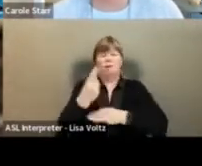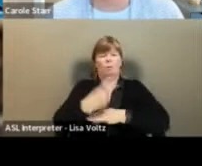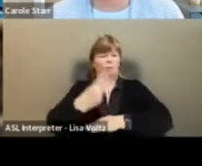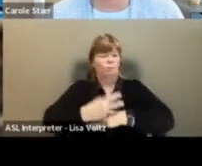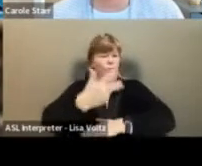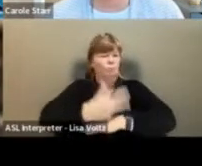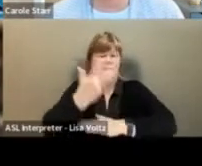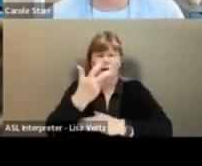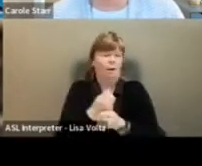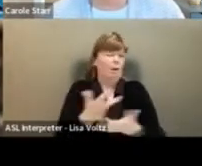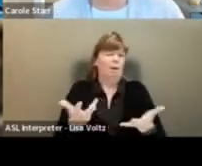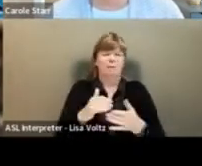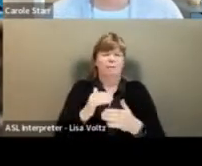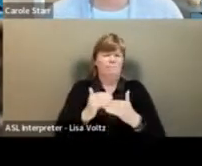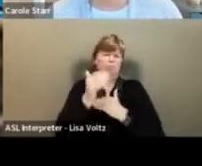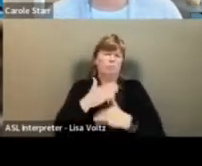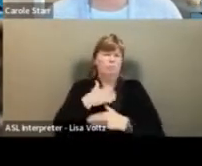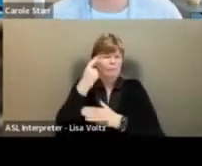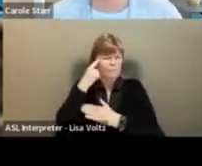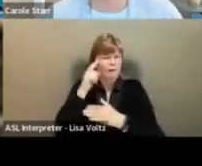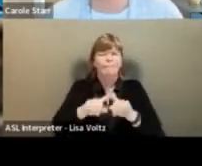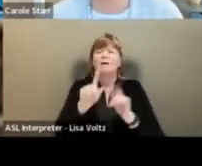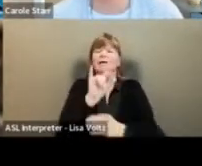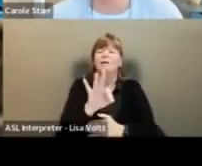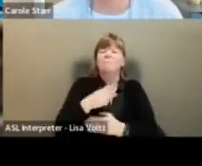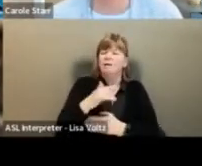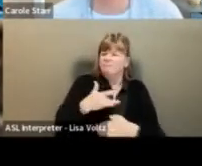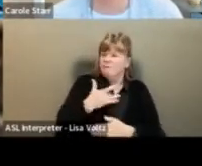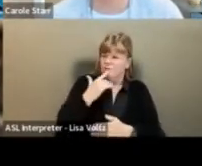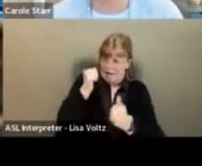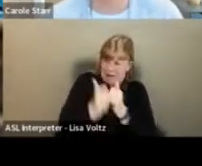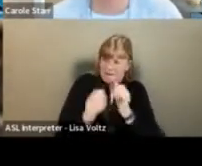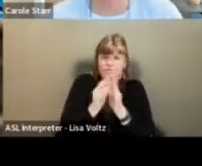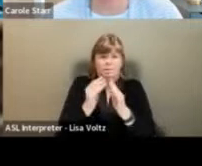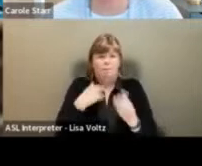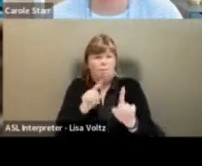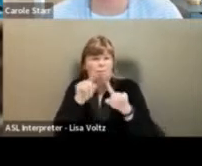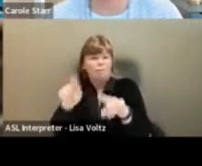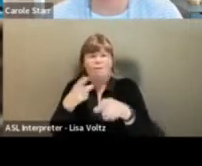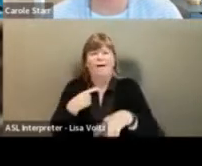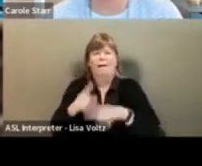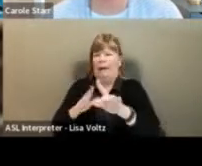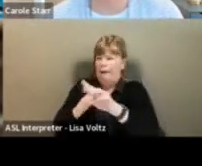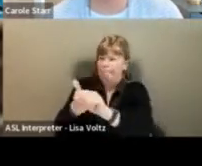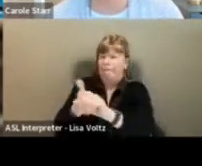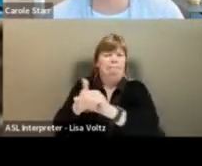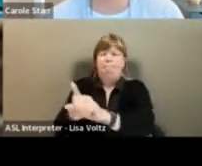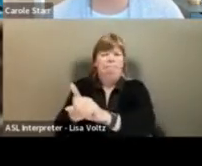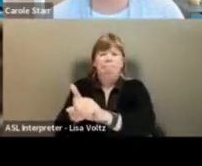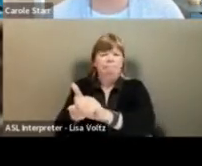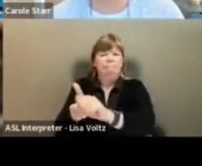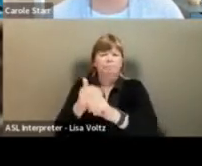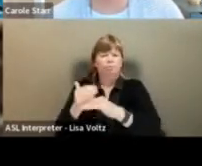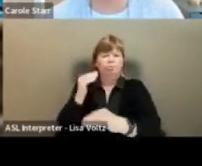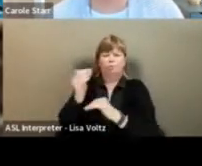much for my brain. If I feel like every single meeting that I go to, I can't keep up. It's going too